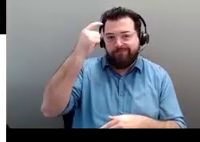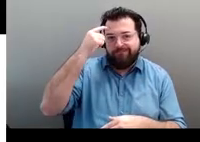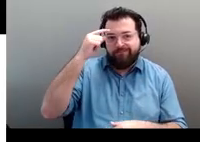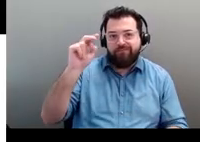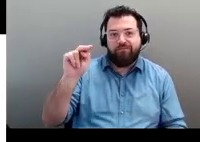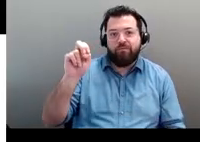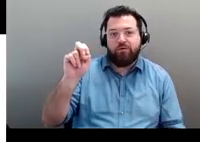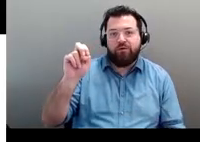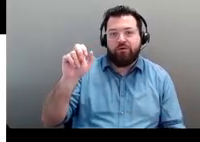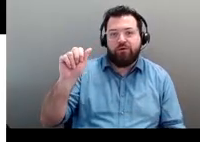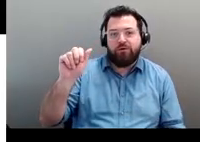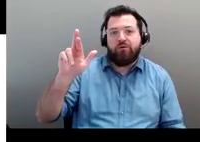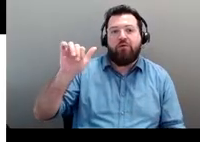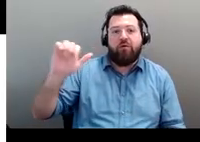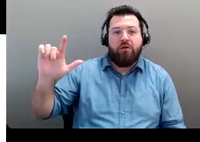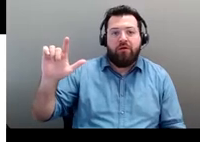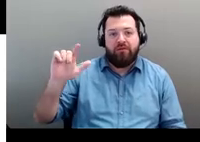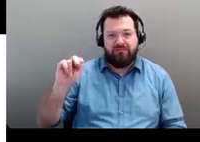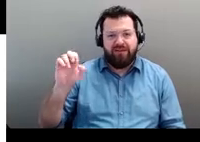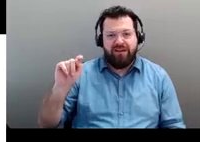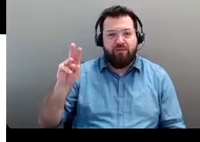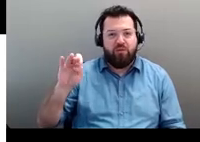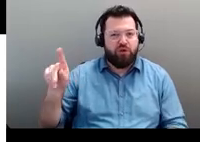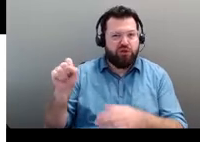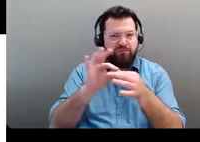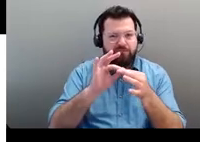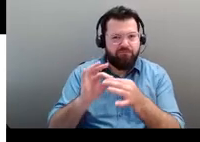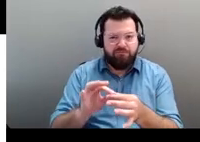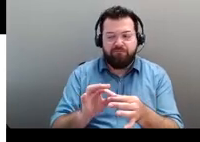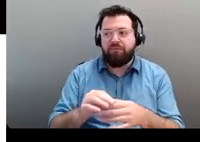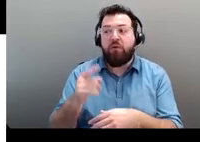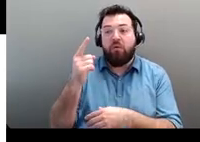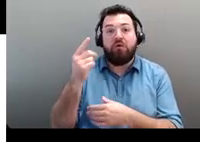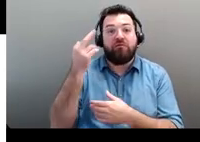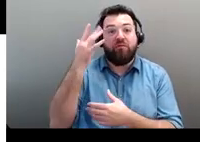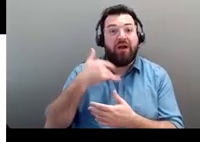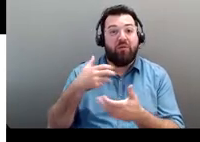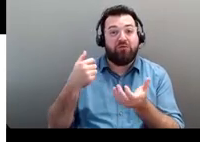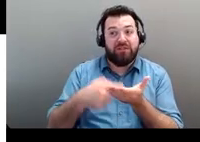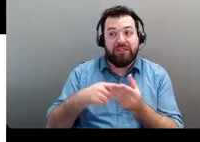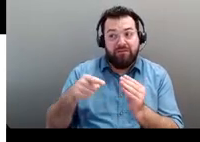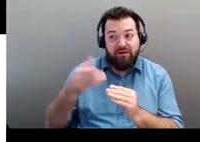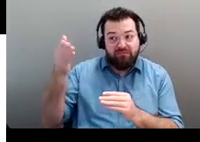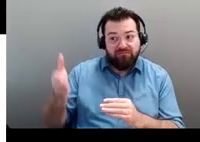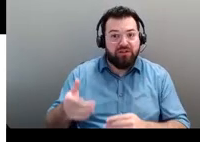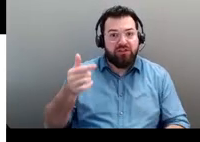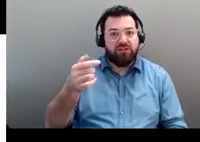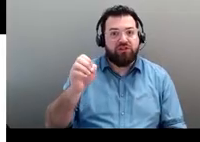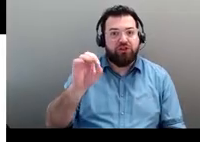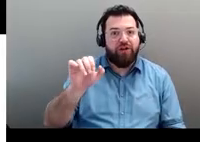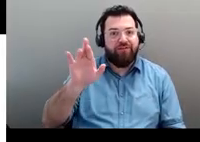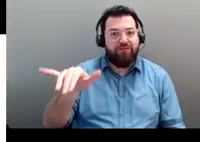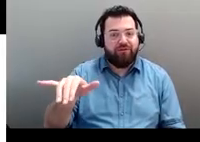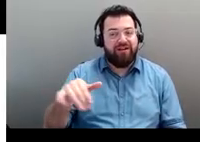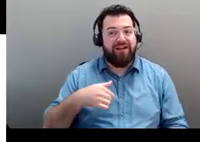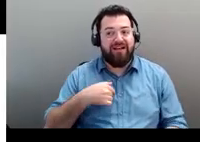Um, One of the reasons why I want to talk about Jeffrey Hinton is to segue into what I find to be a very fascinating Nobel Prize